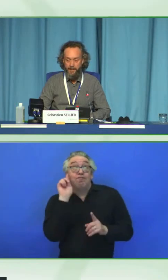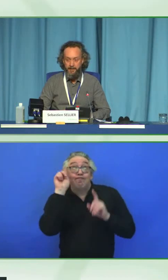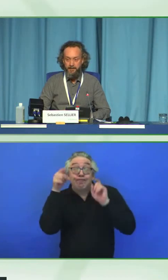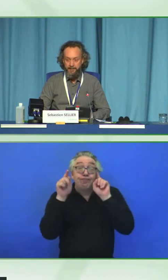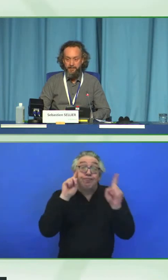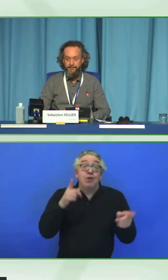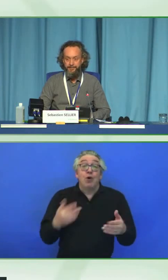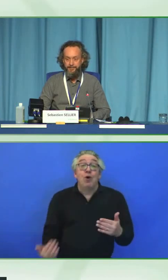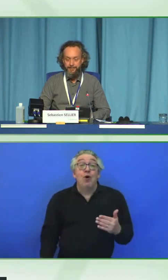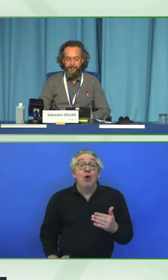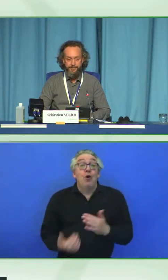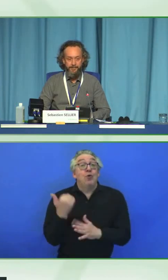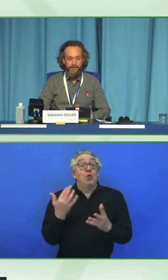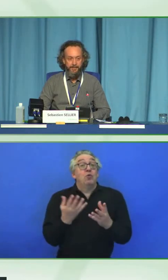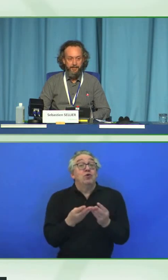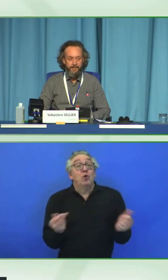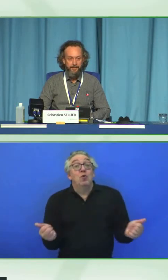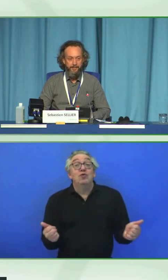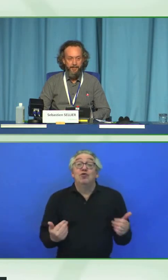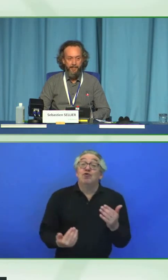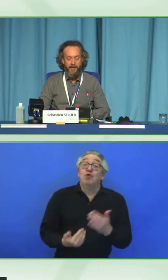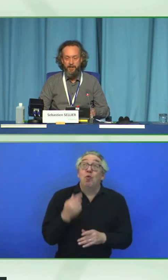everyone.